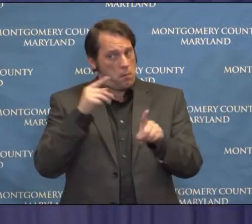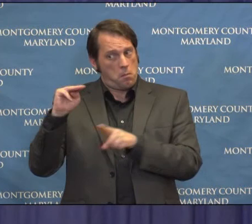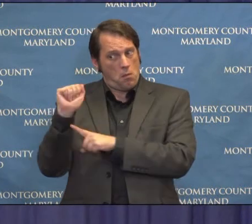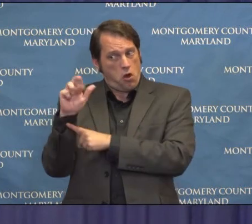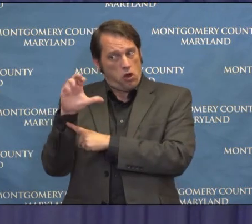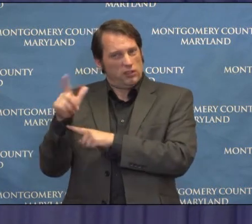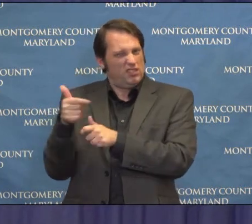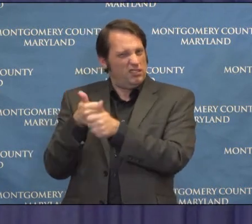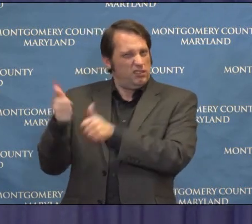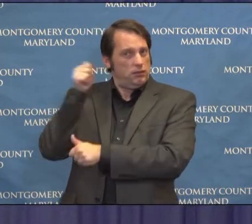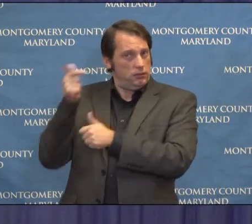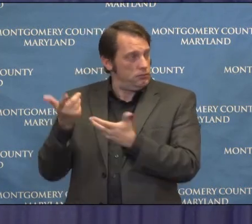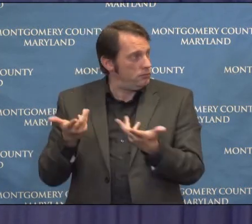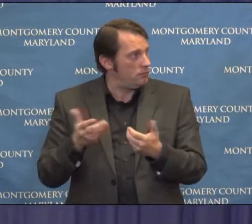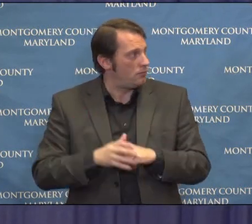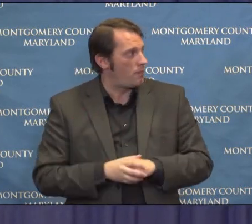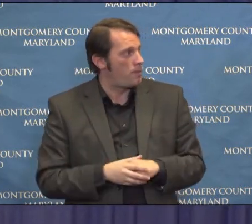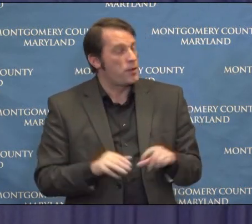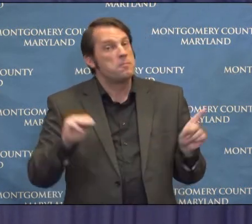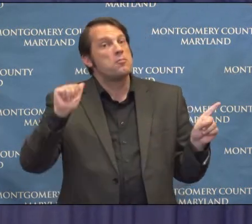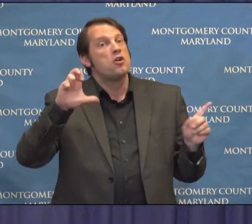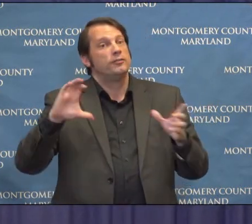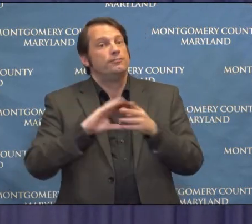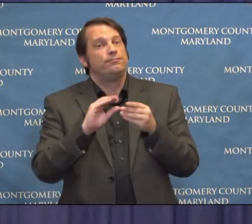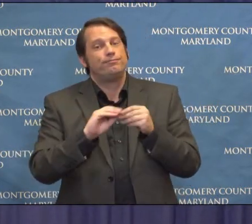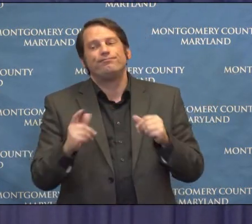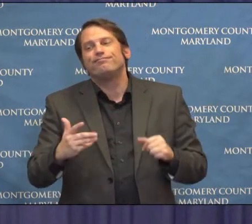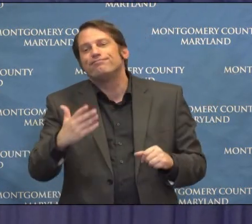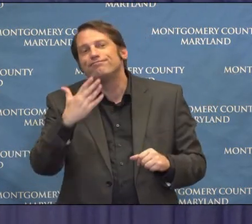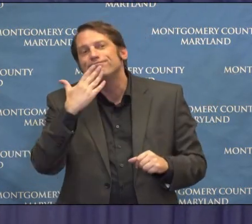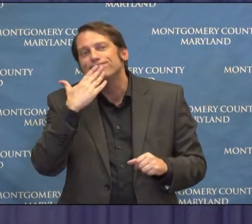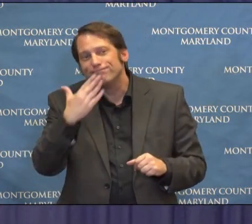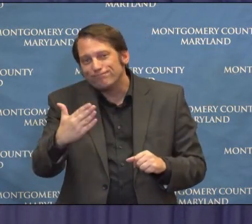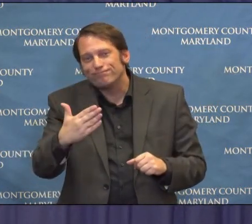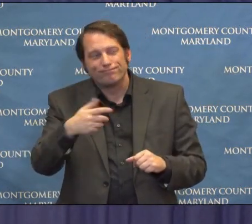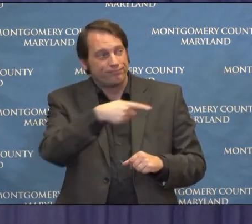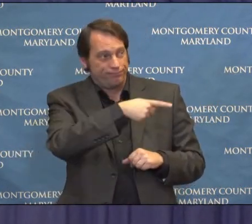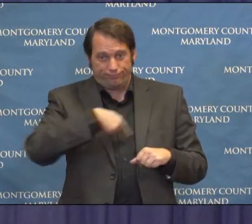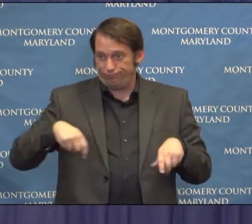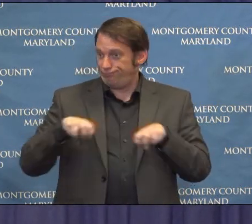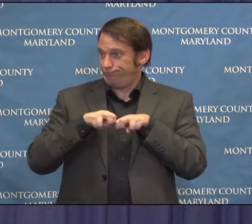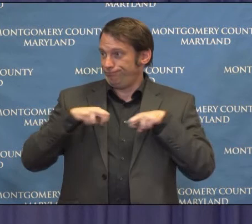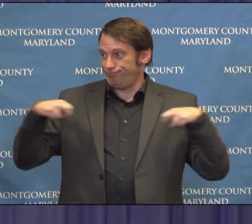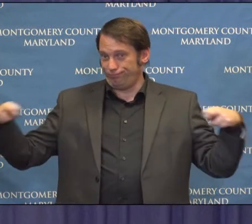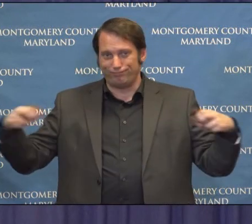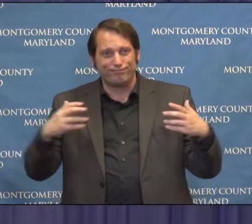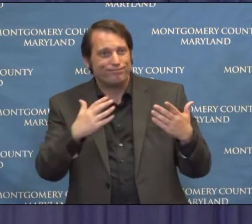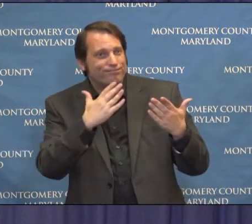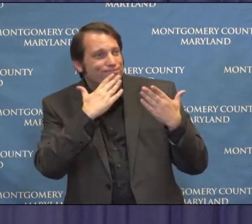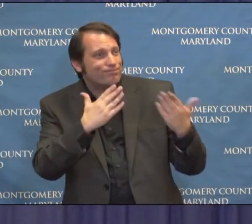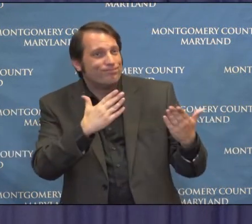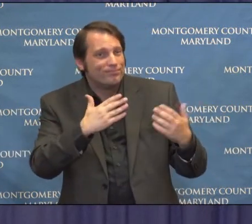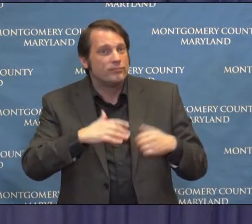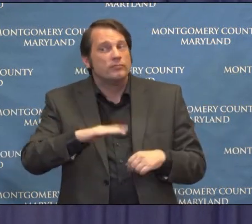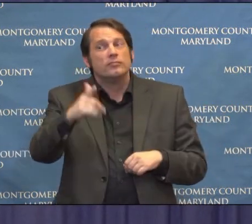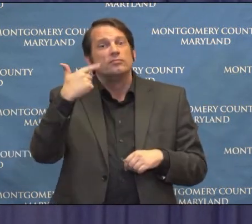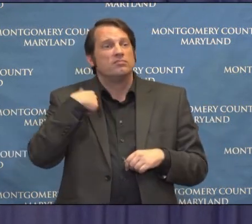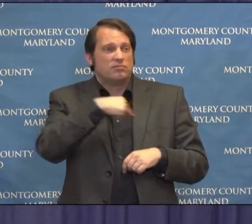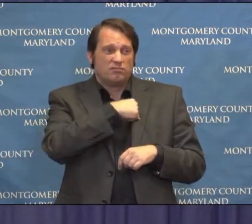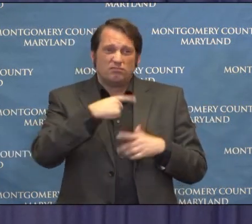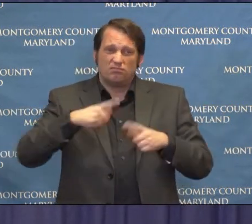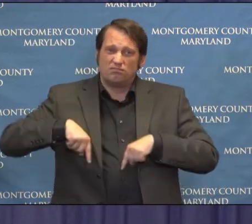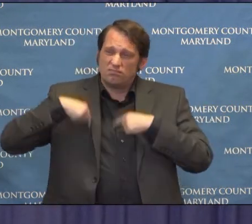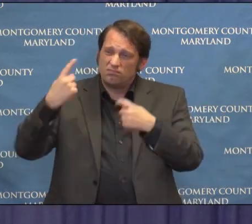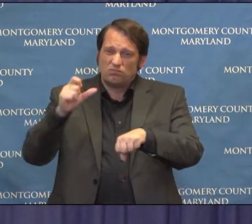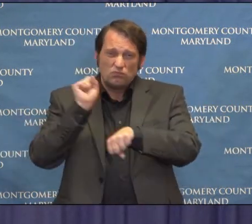panel. I know that you're doing hard work every day, and the stress has got to be serious. We